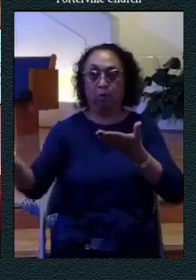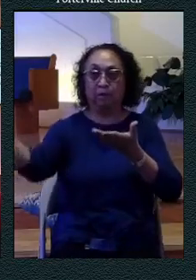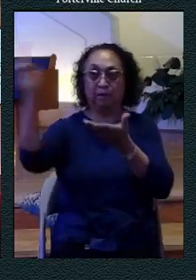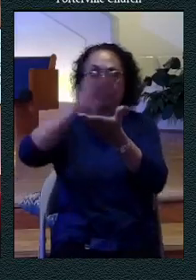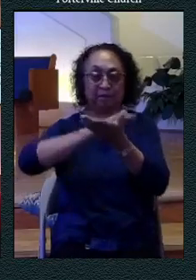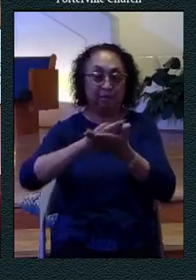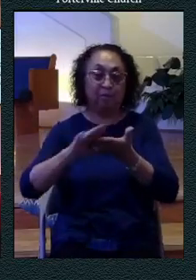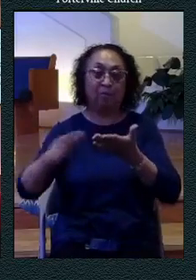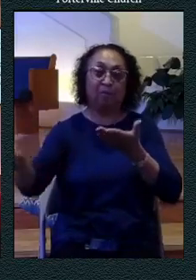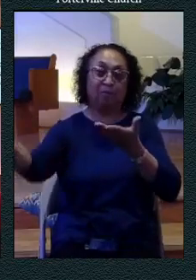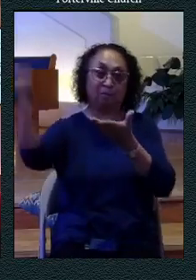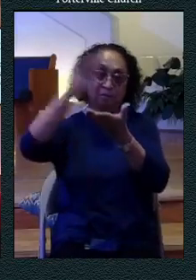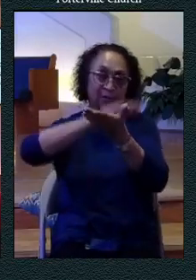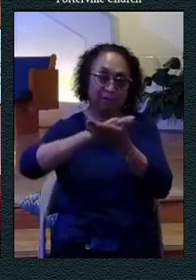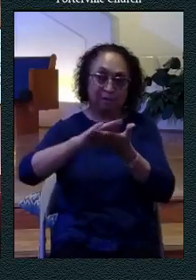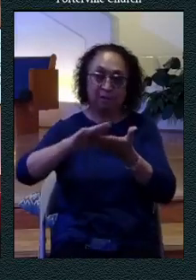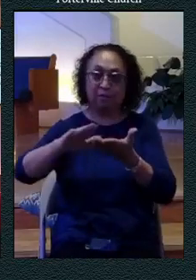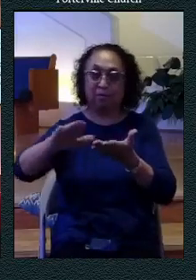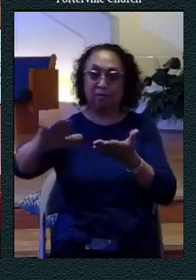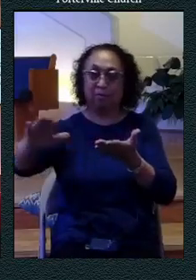Holy, holy,